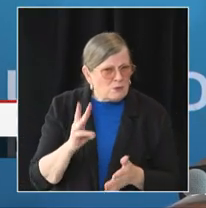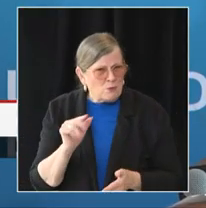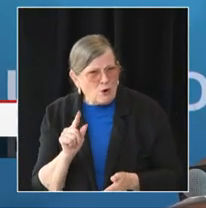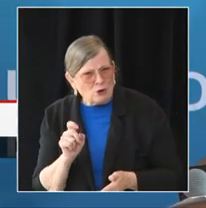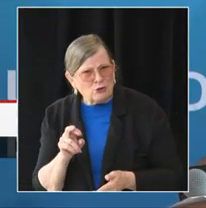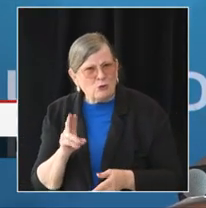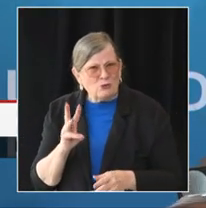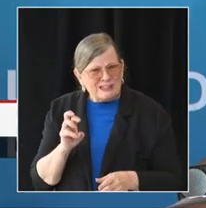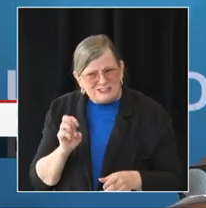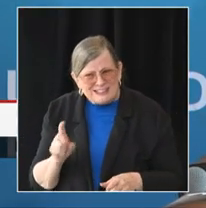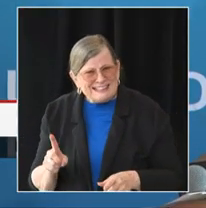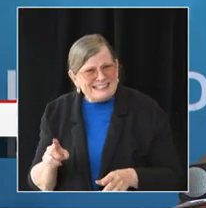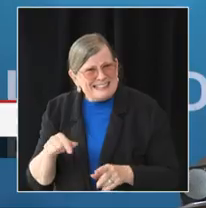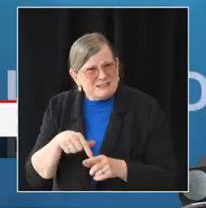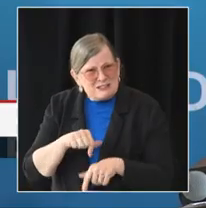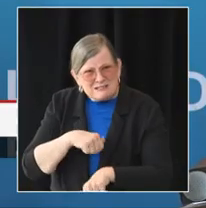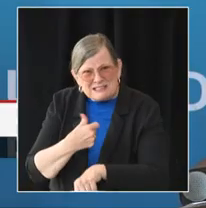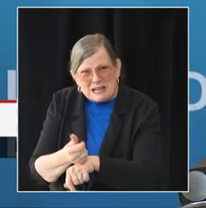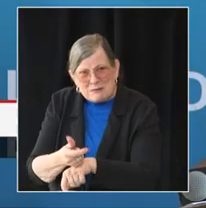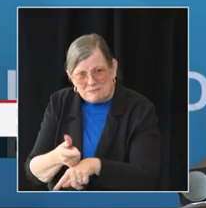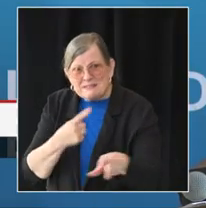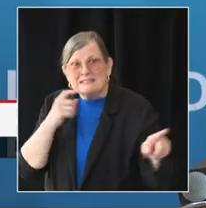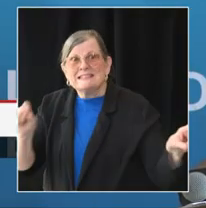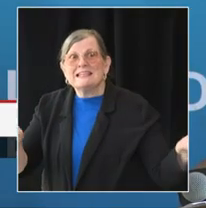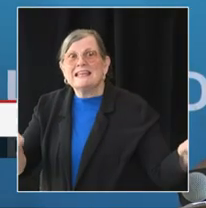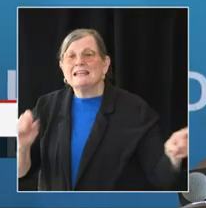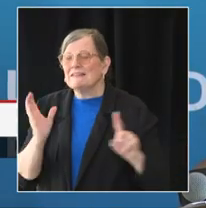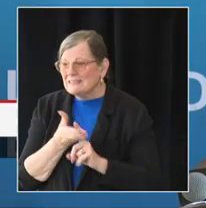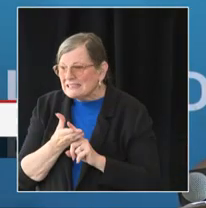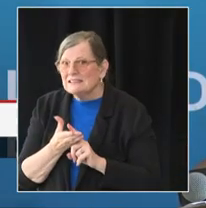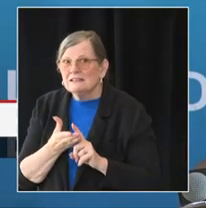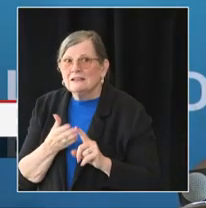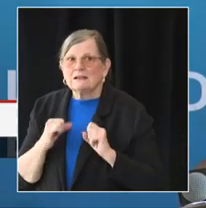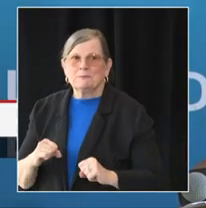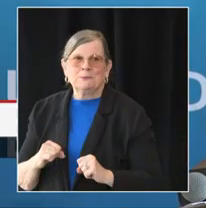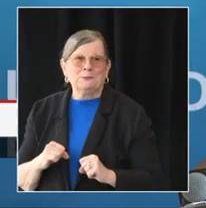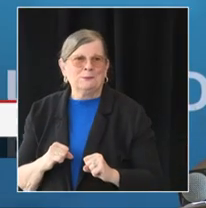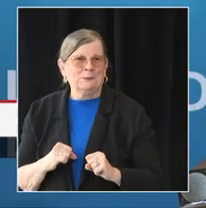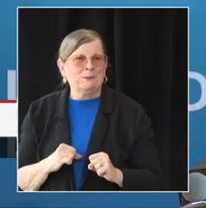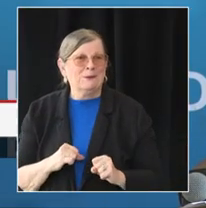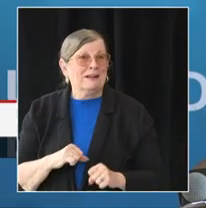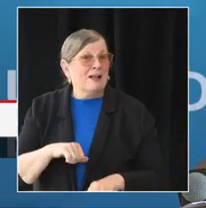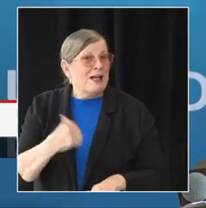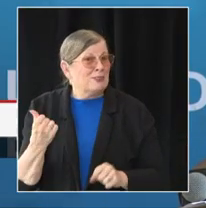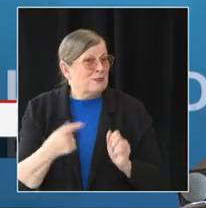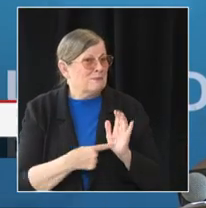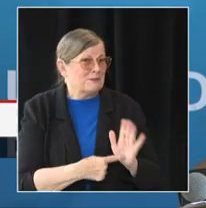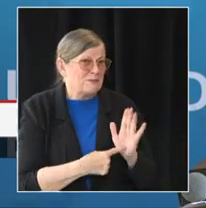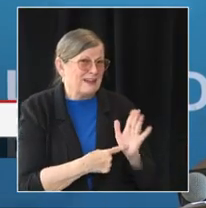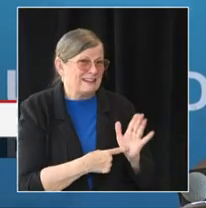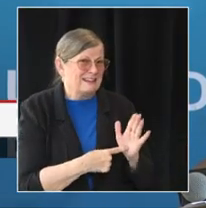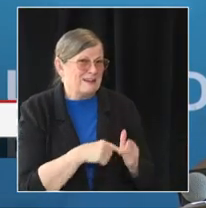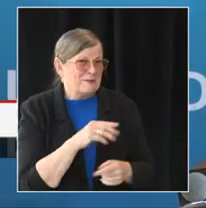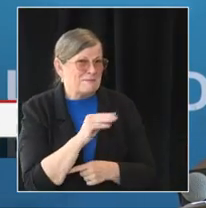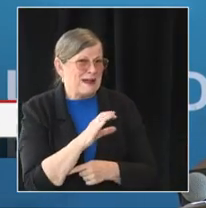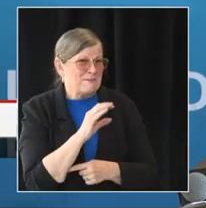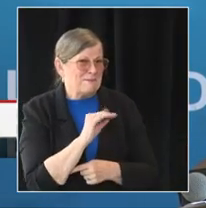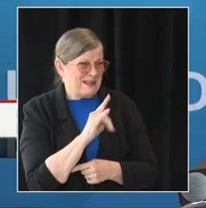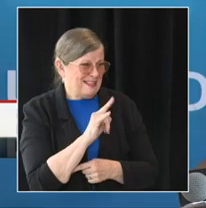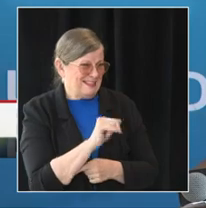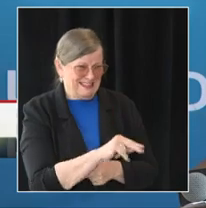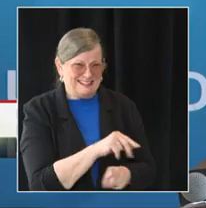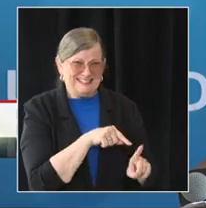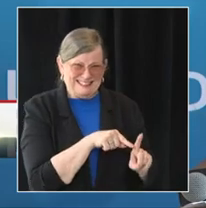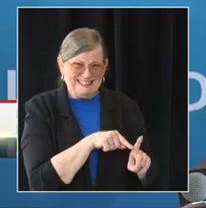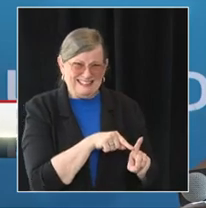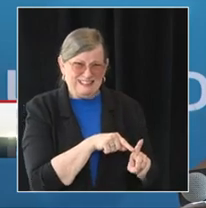there. We were very focused, as you mentioned, on McMillan, which had been kicked down the road lots of times.